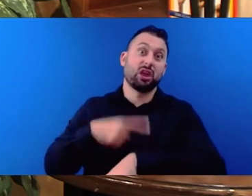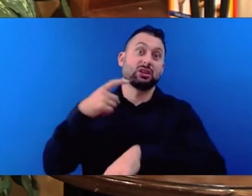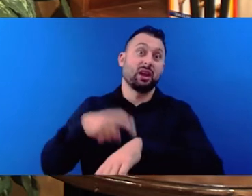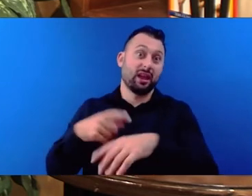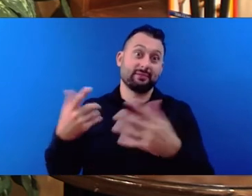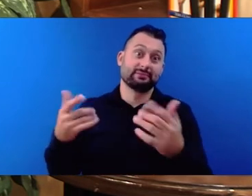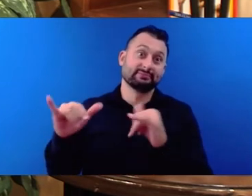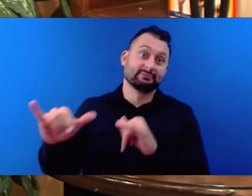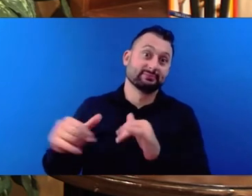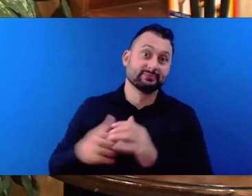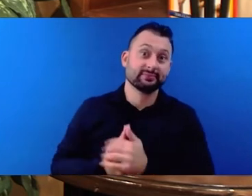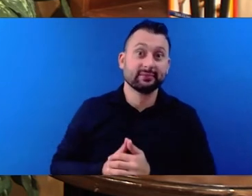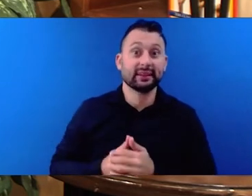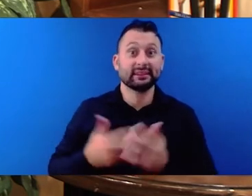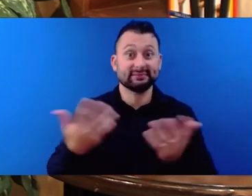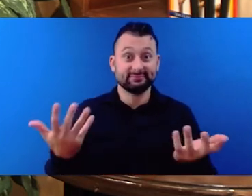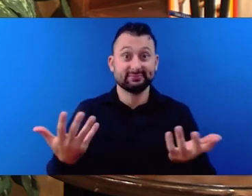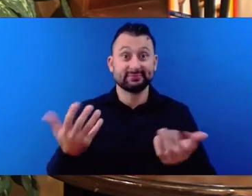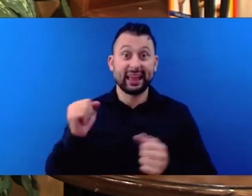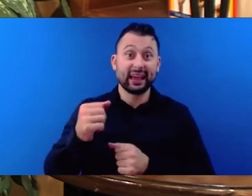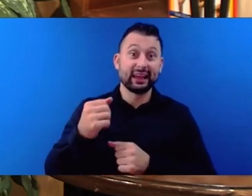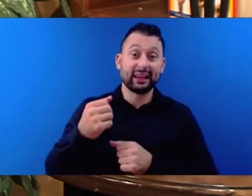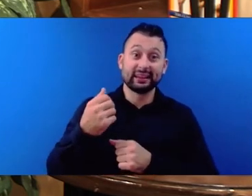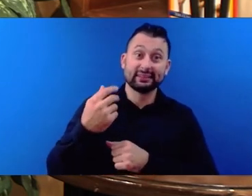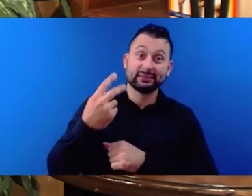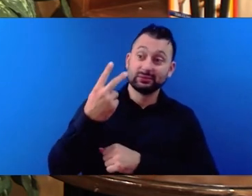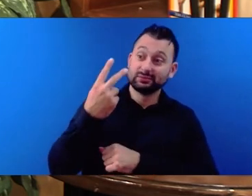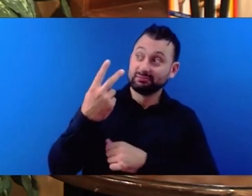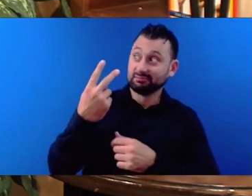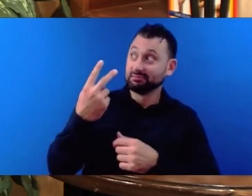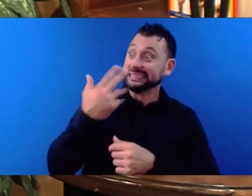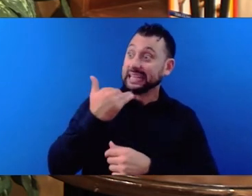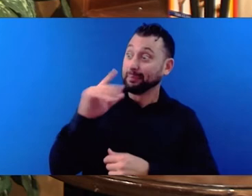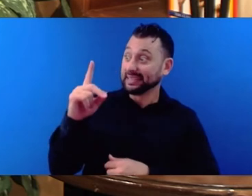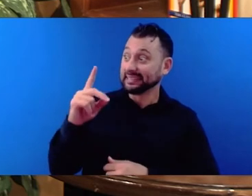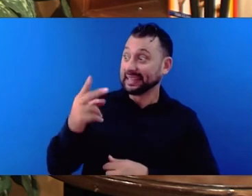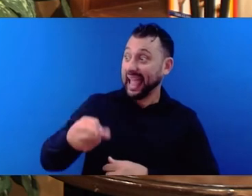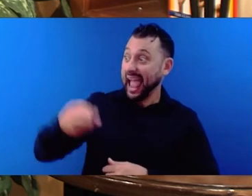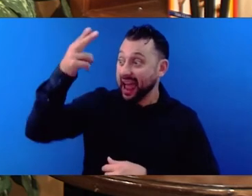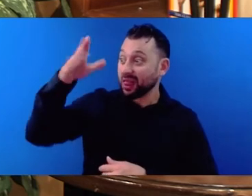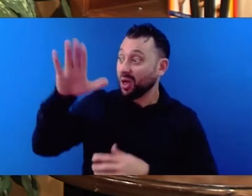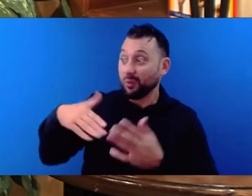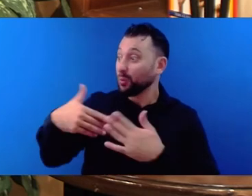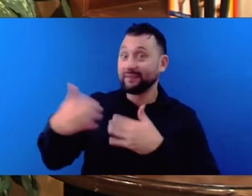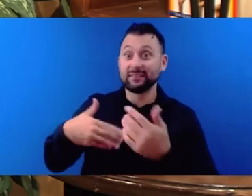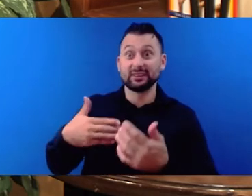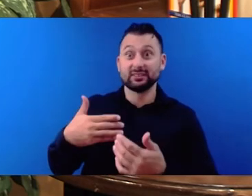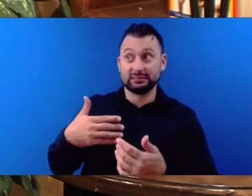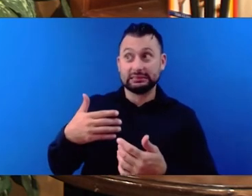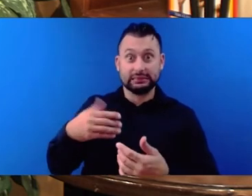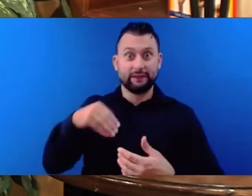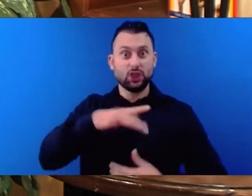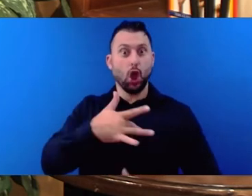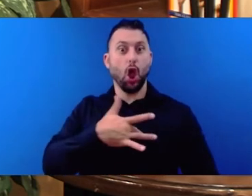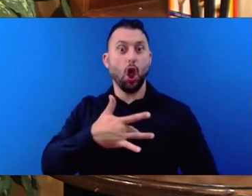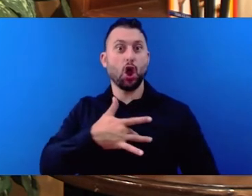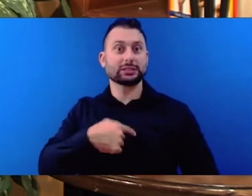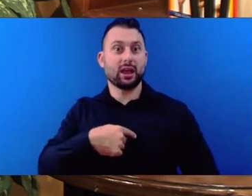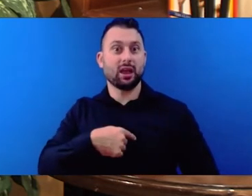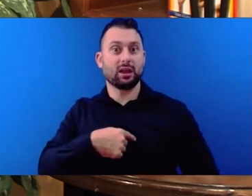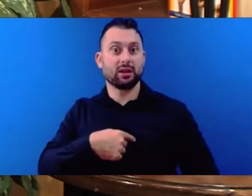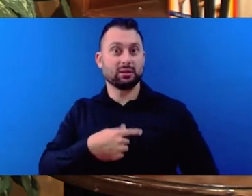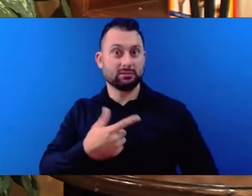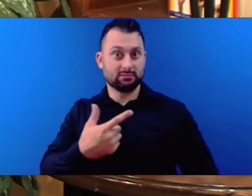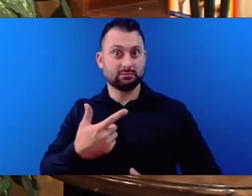heart, the vessels to the brain. So we can see an increased risk of stroke and heart attack. And those